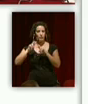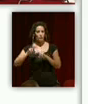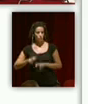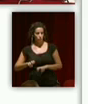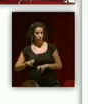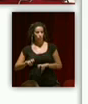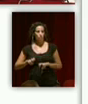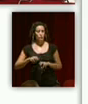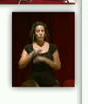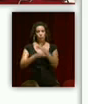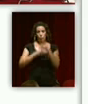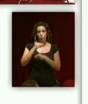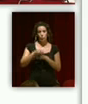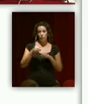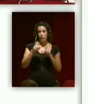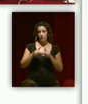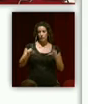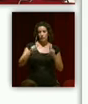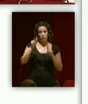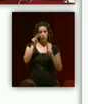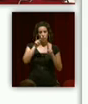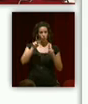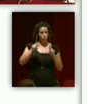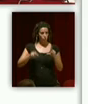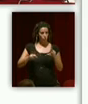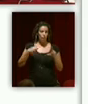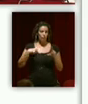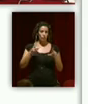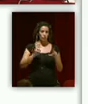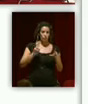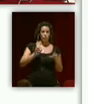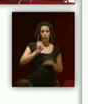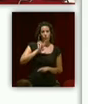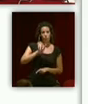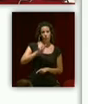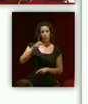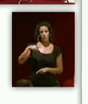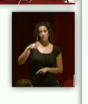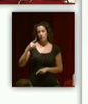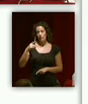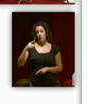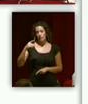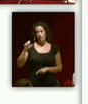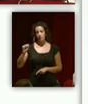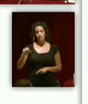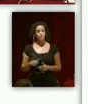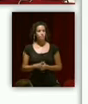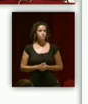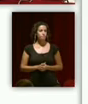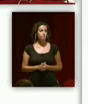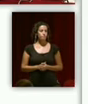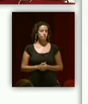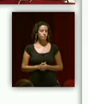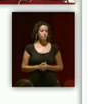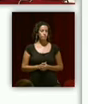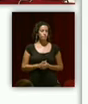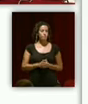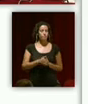Explorer, 3 different browsers. I used JAWS, the 13th version,